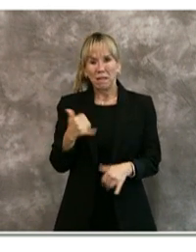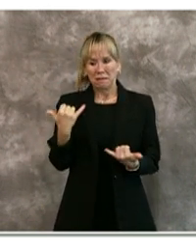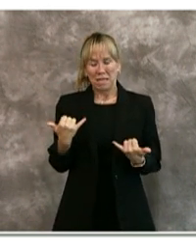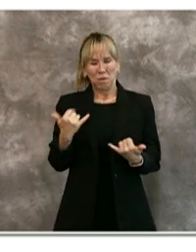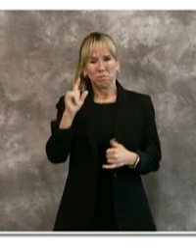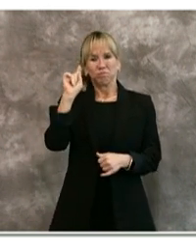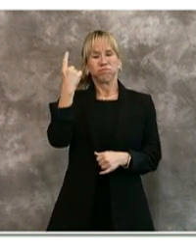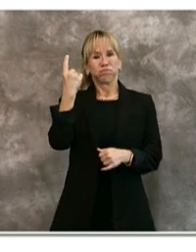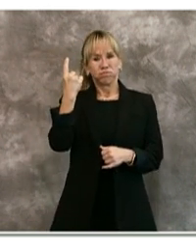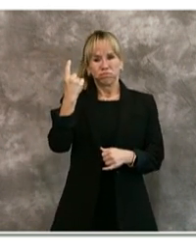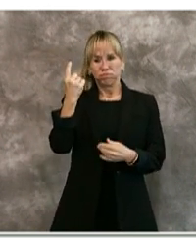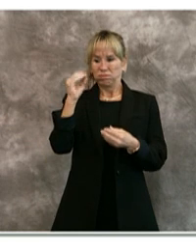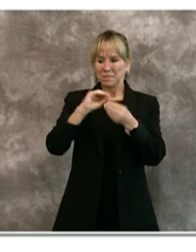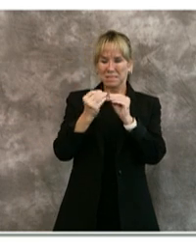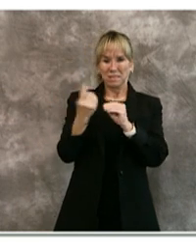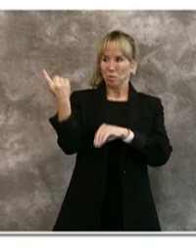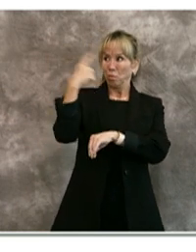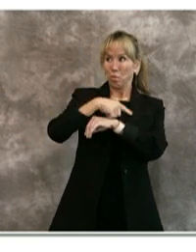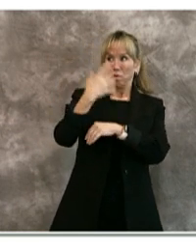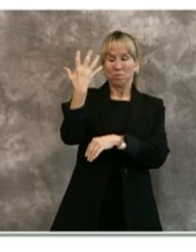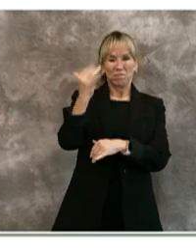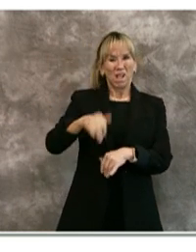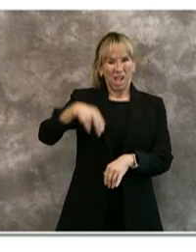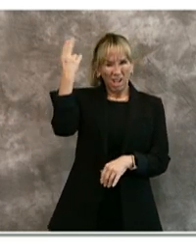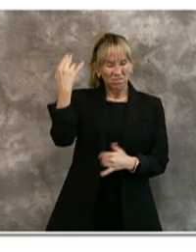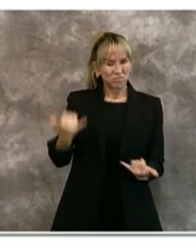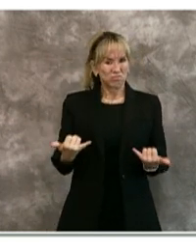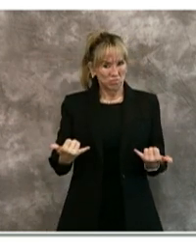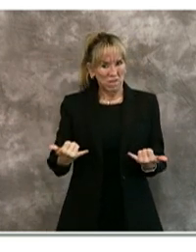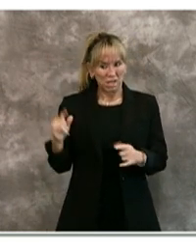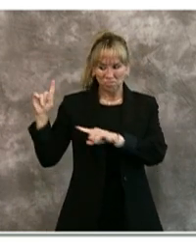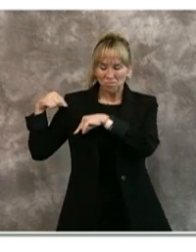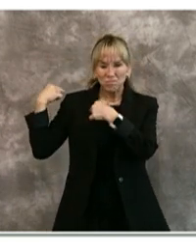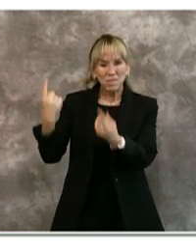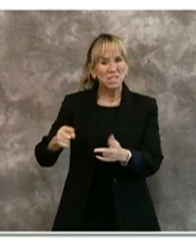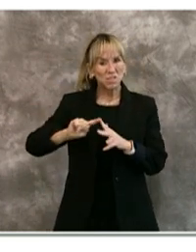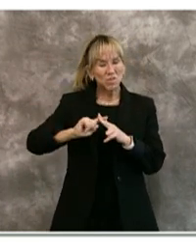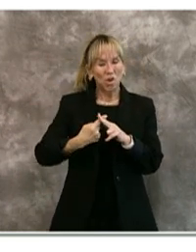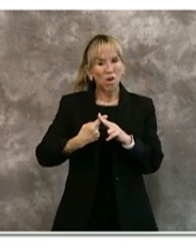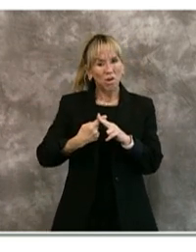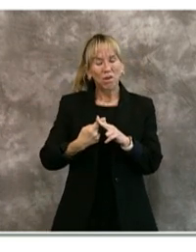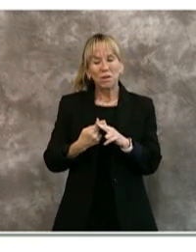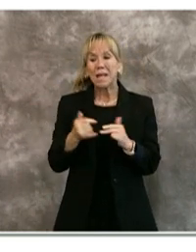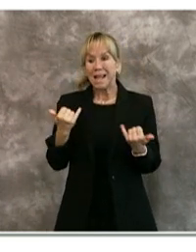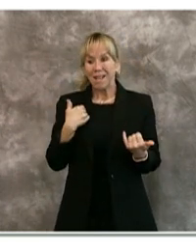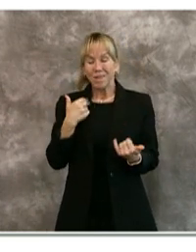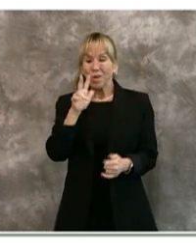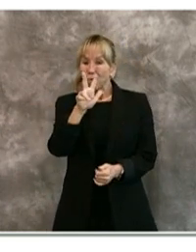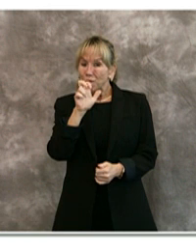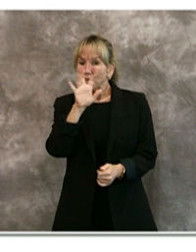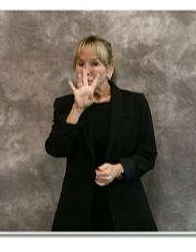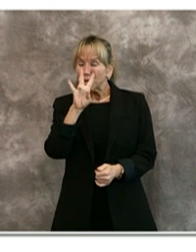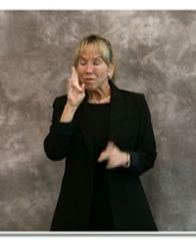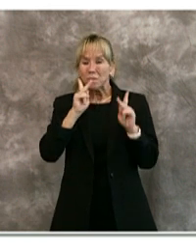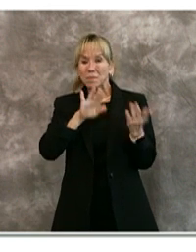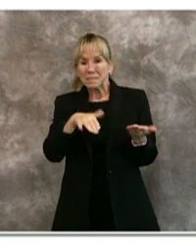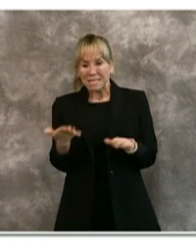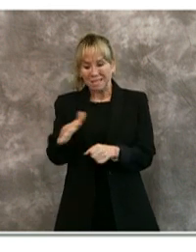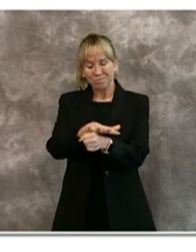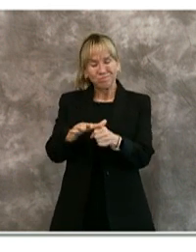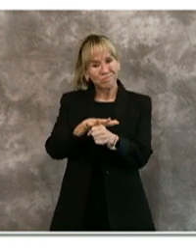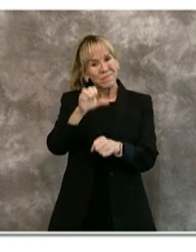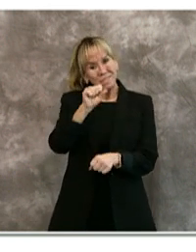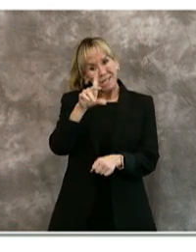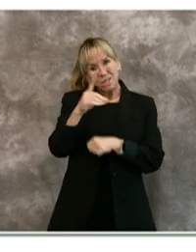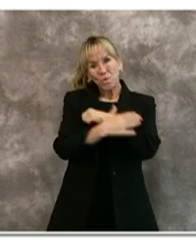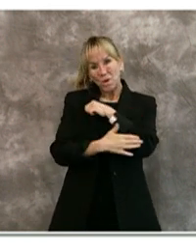highest daily number of cases yet. And this number includes 347 deaths, which is 6